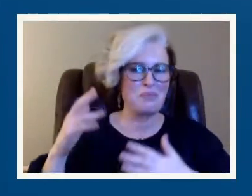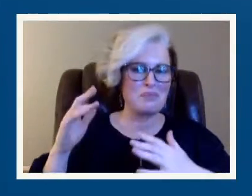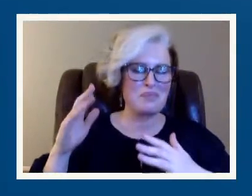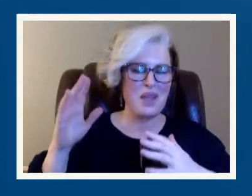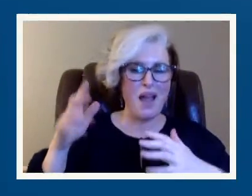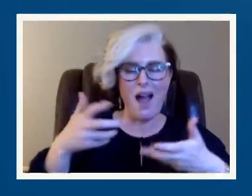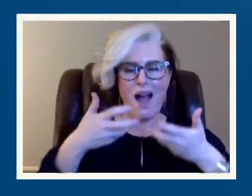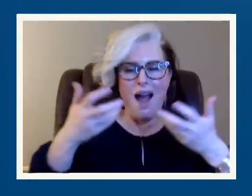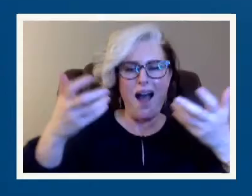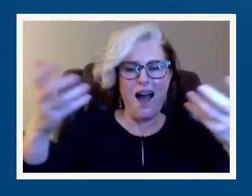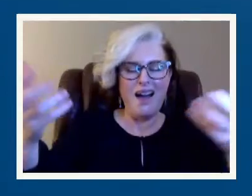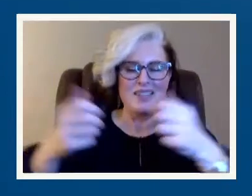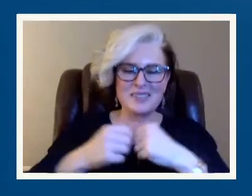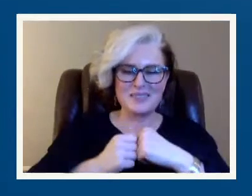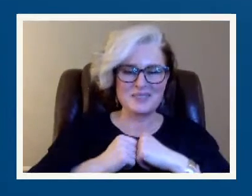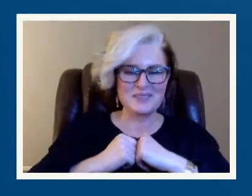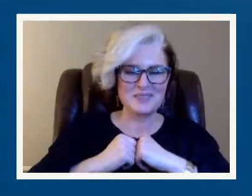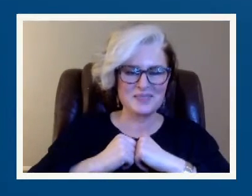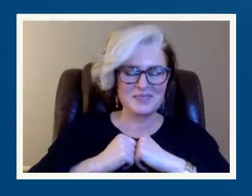I mean,